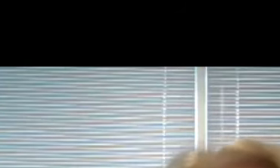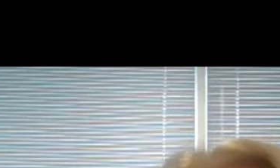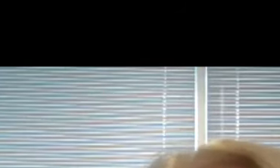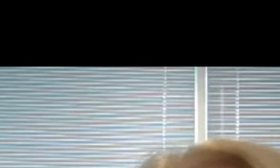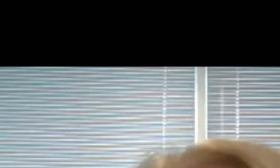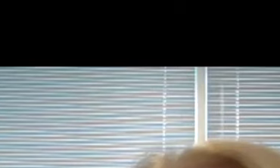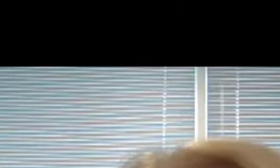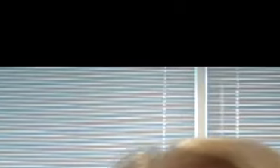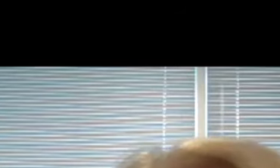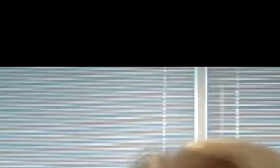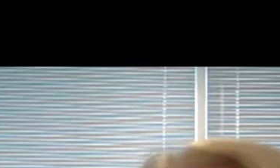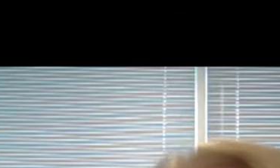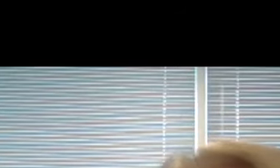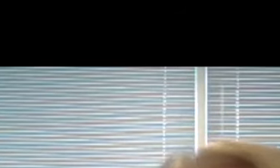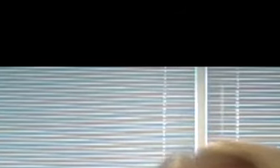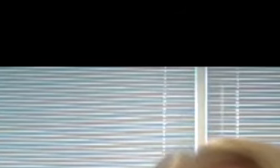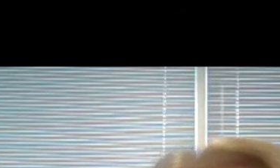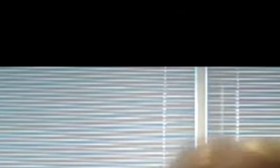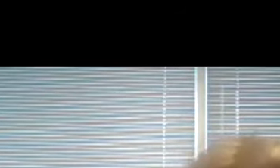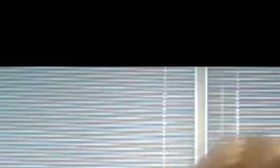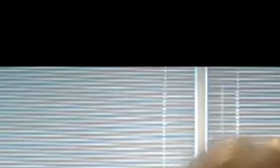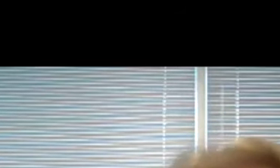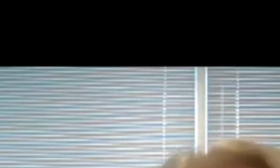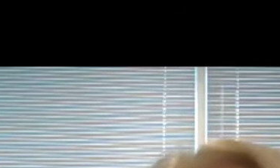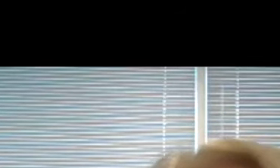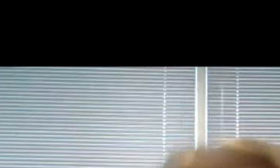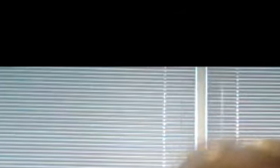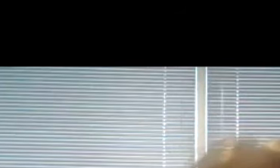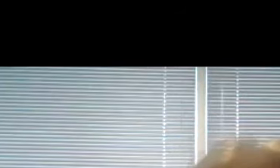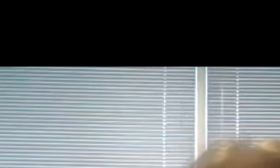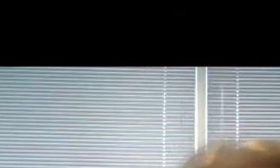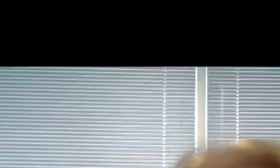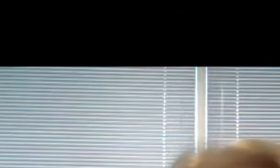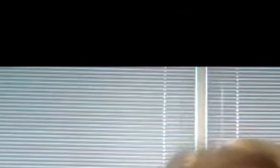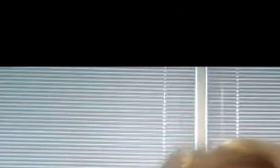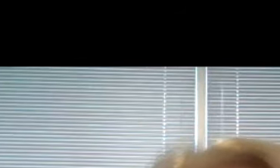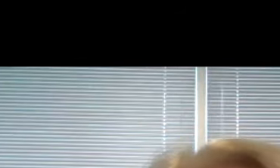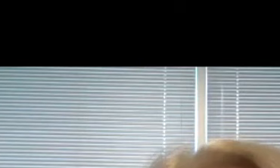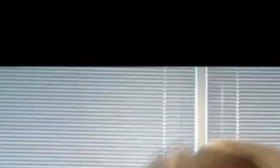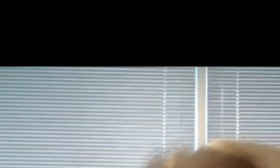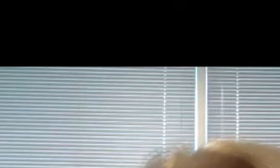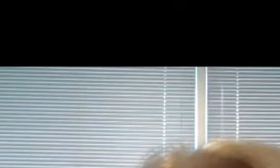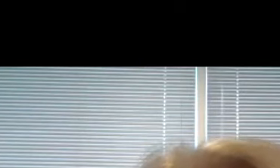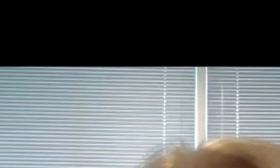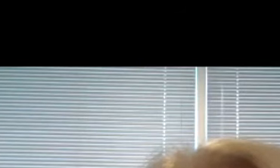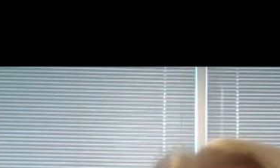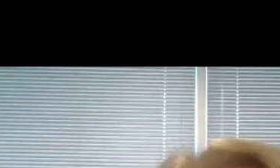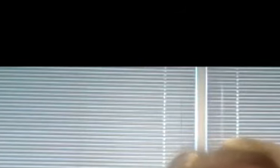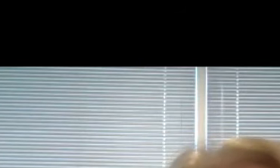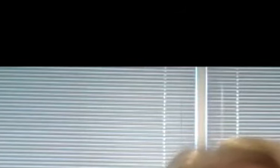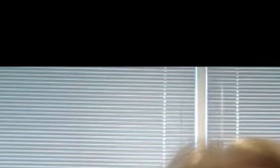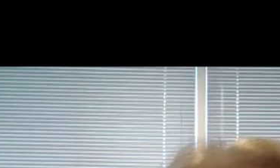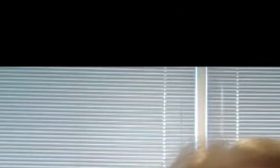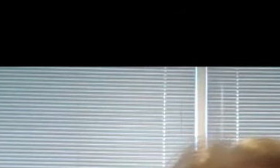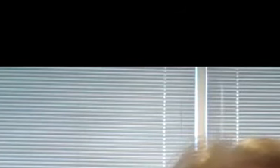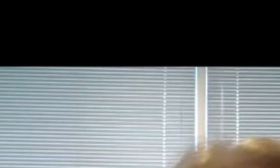accepted into the BILT Academy, though, you get me to help co-facilitate for the very first KSA meeting,